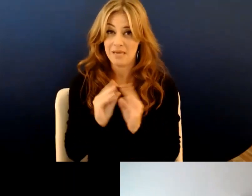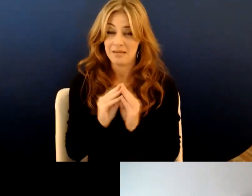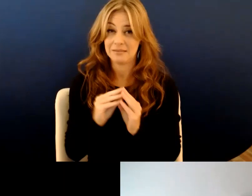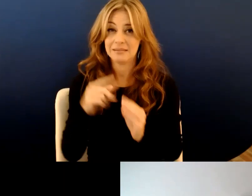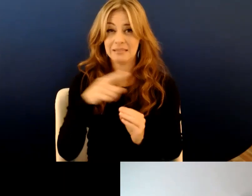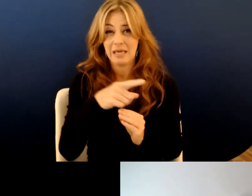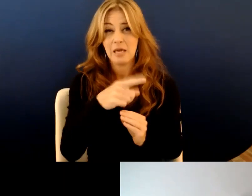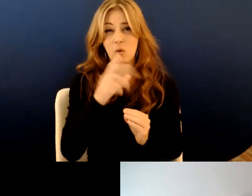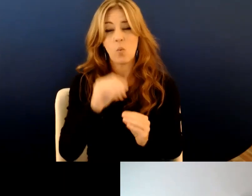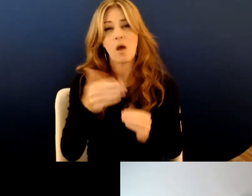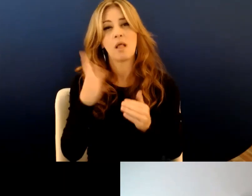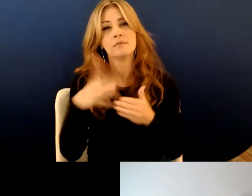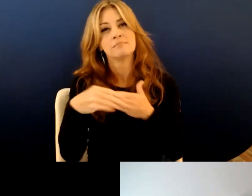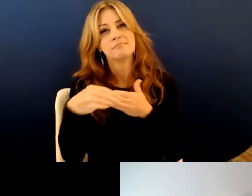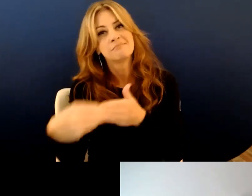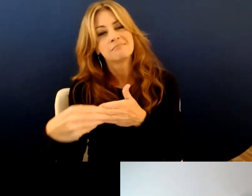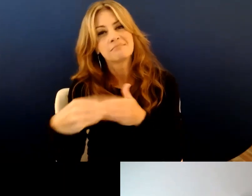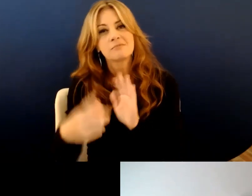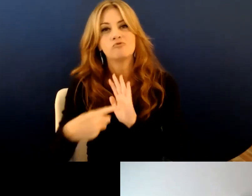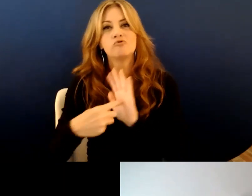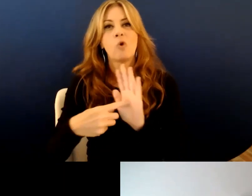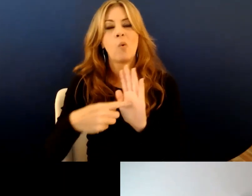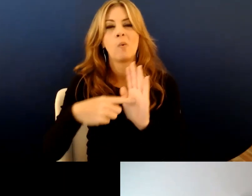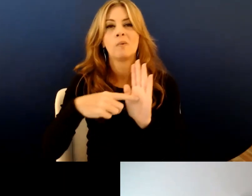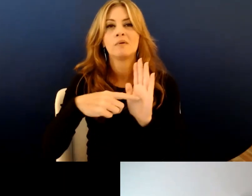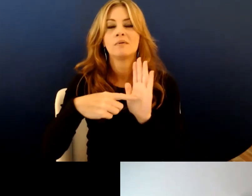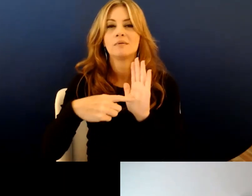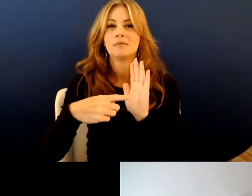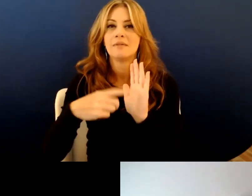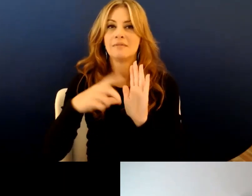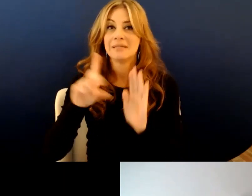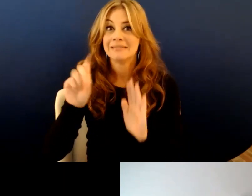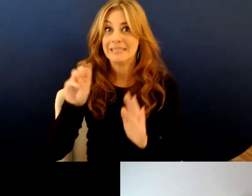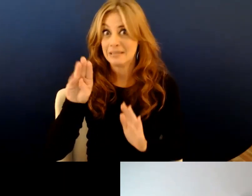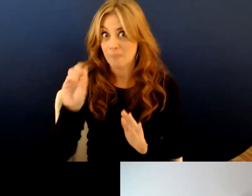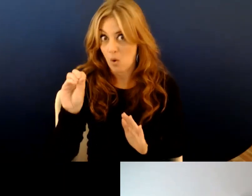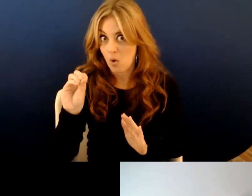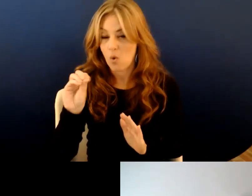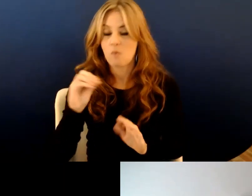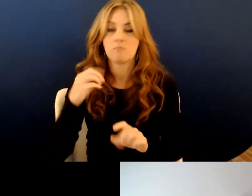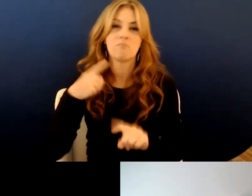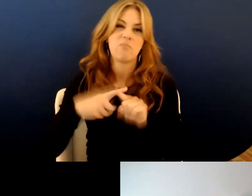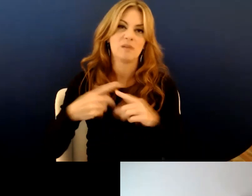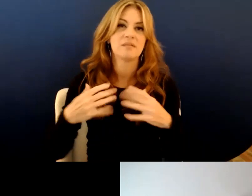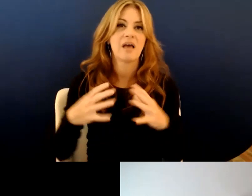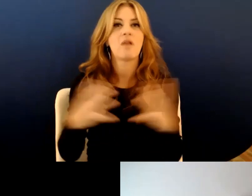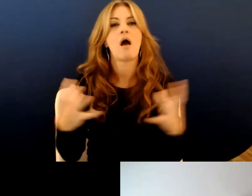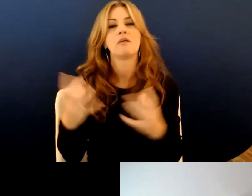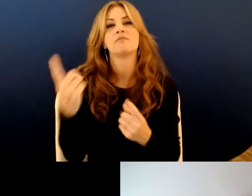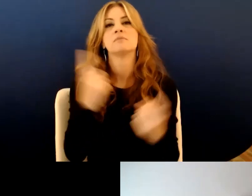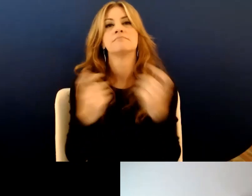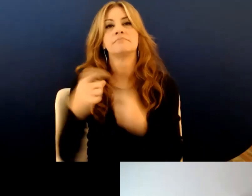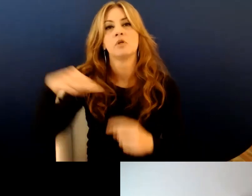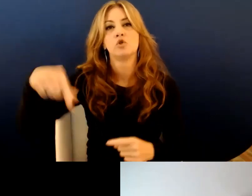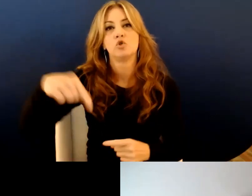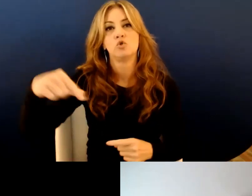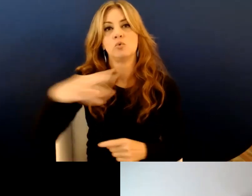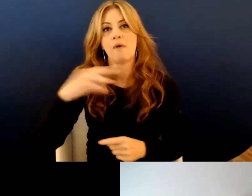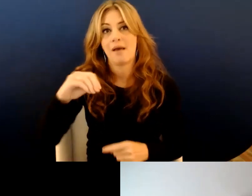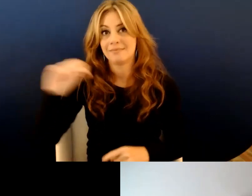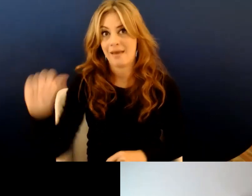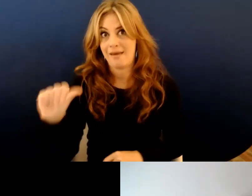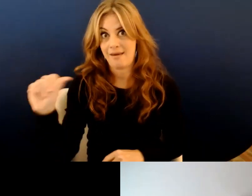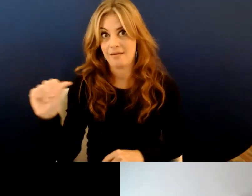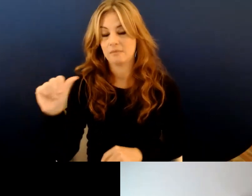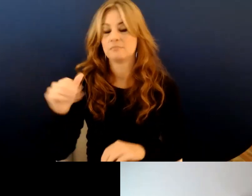us to the demonstration part of this activity, and we will have lots of time for Q&A after we do